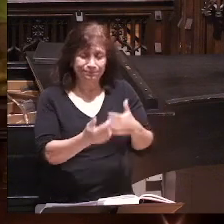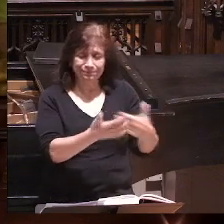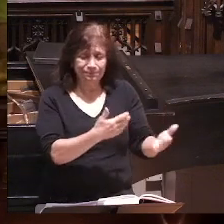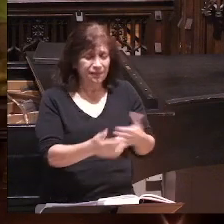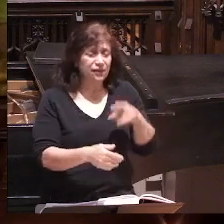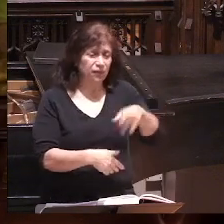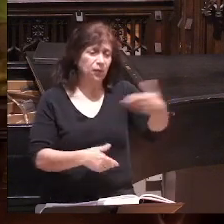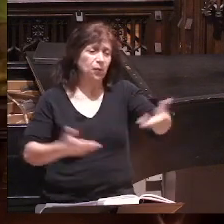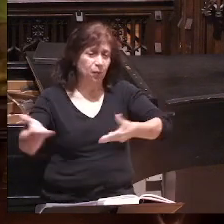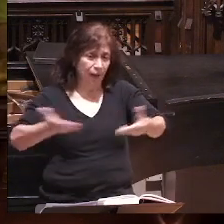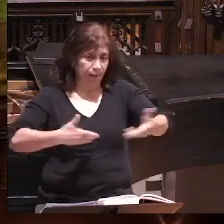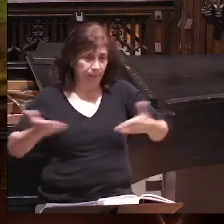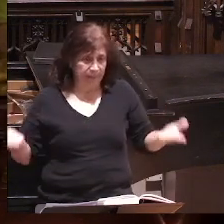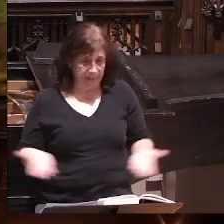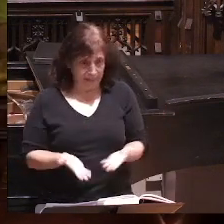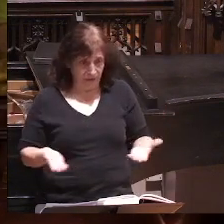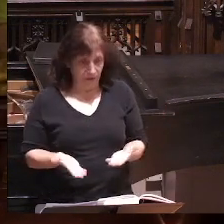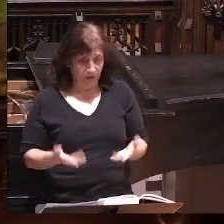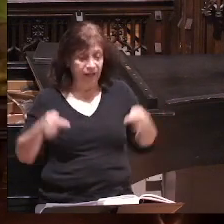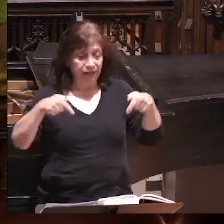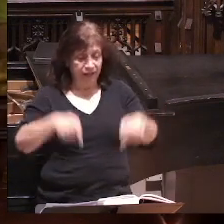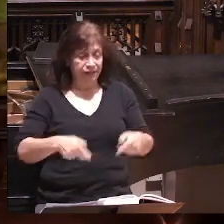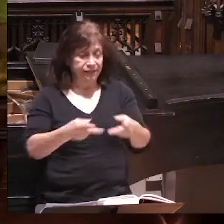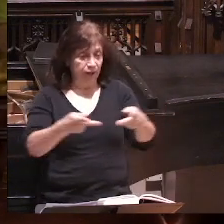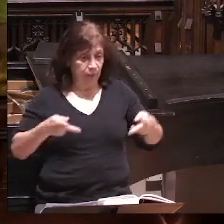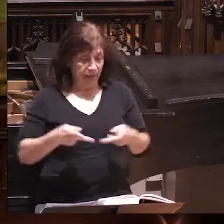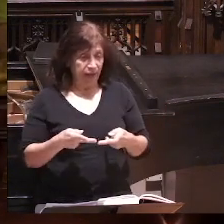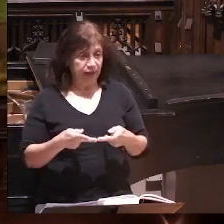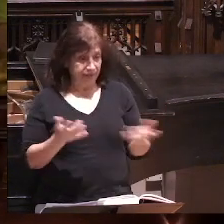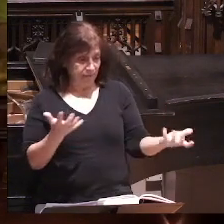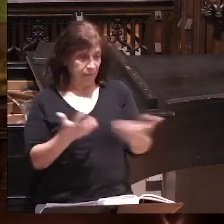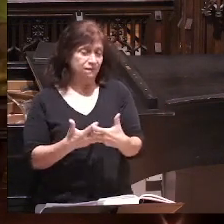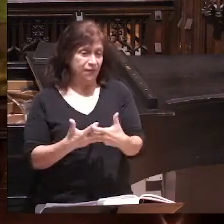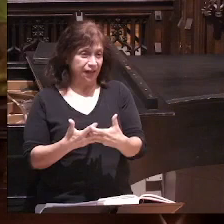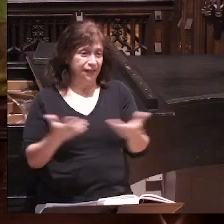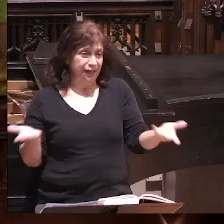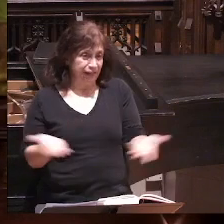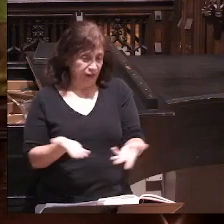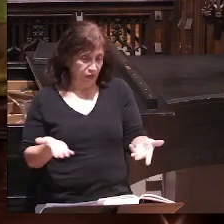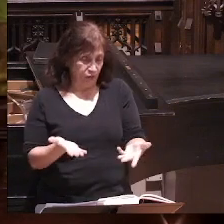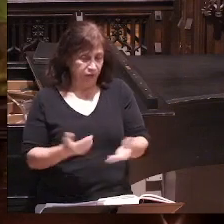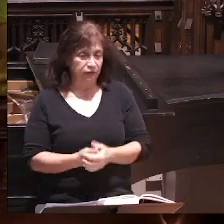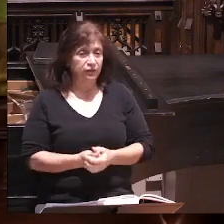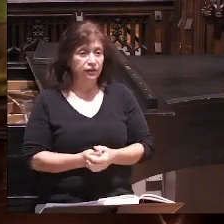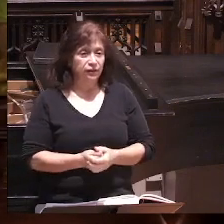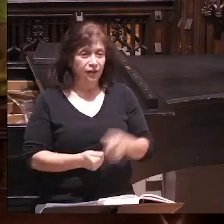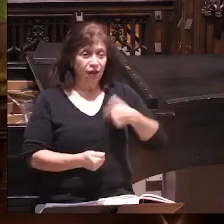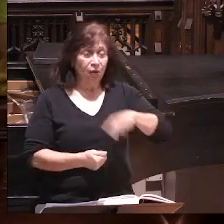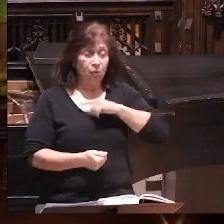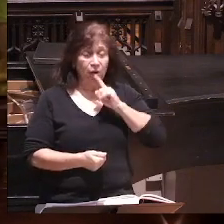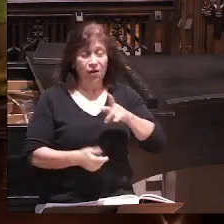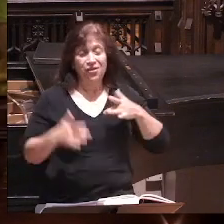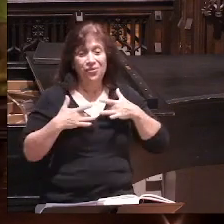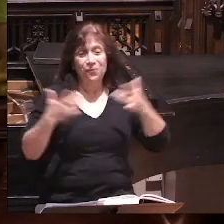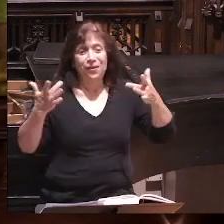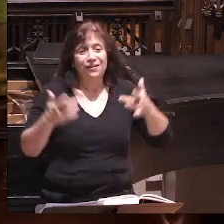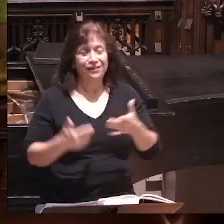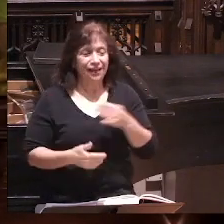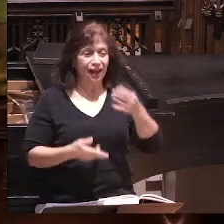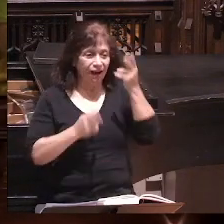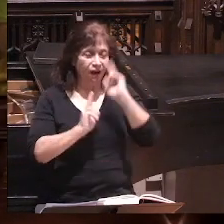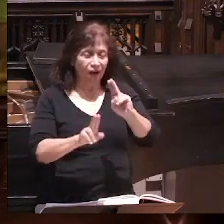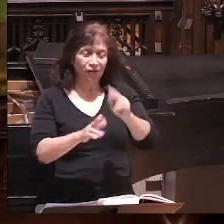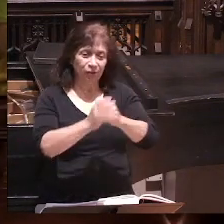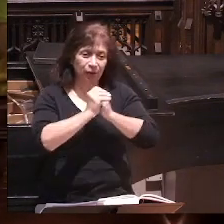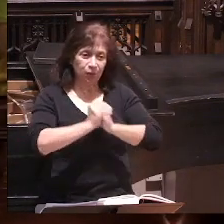welcome here. There is a place for you here. We are thrilled. We're thrilled and honored to